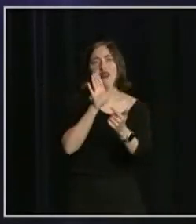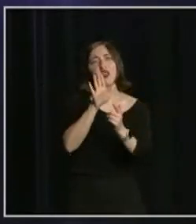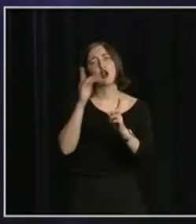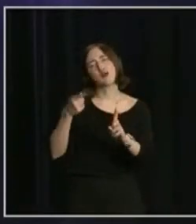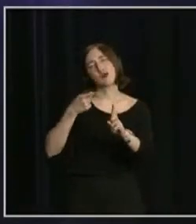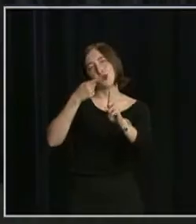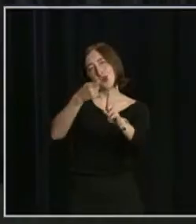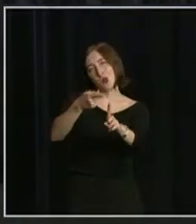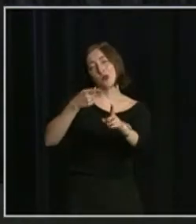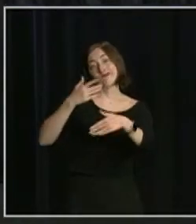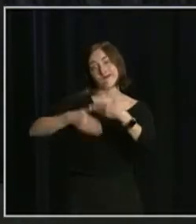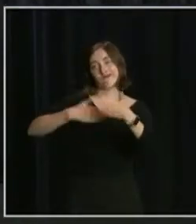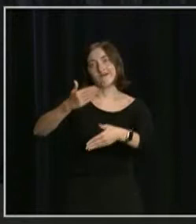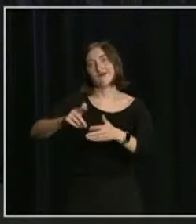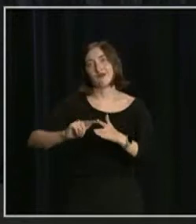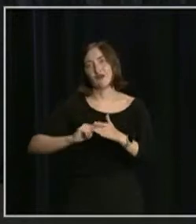believe.